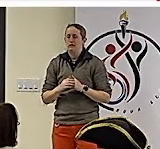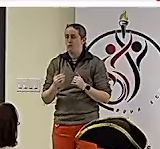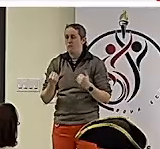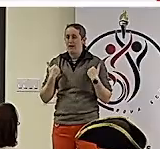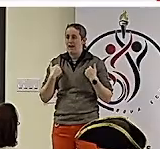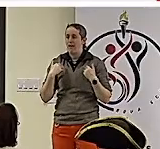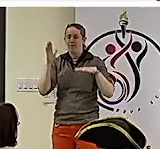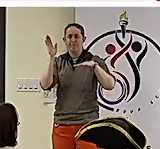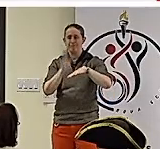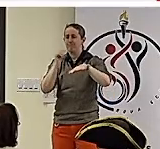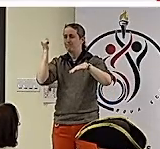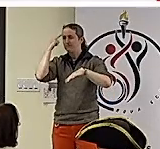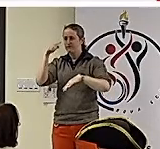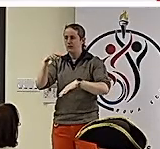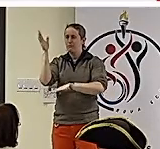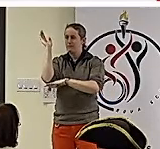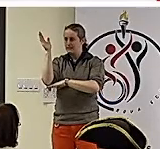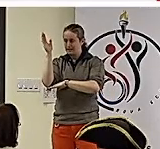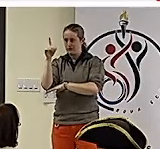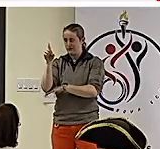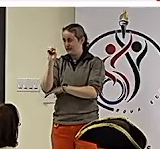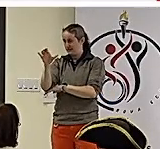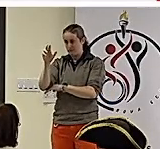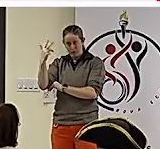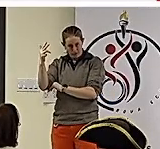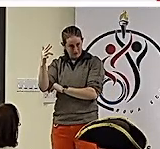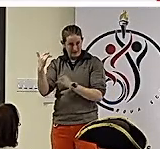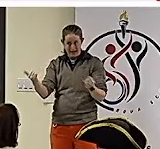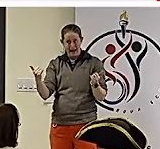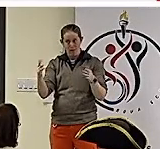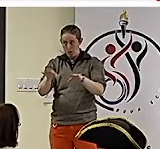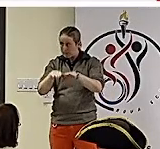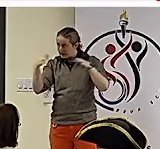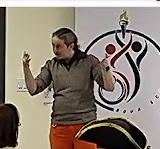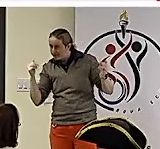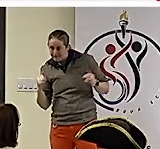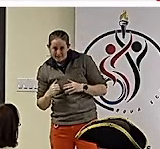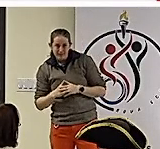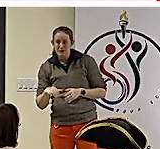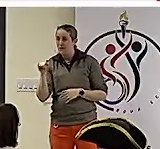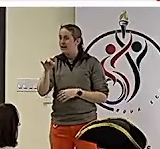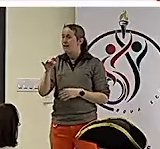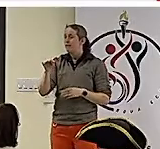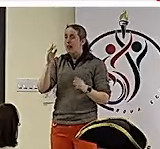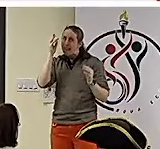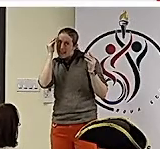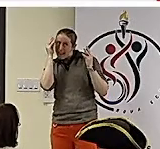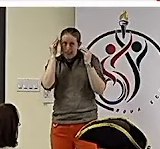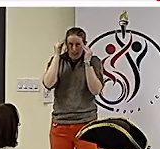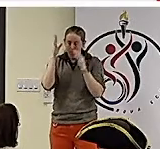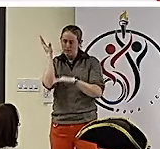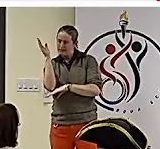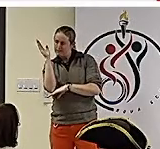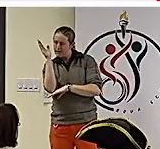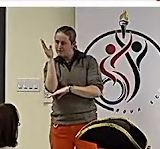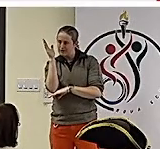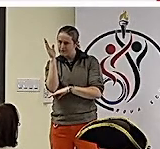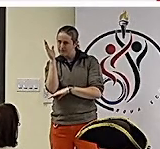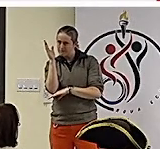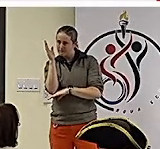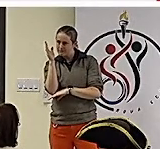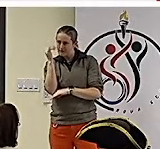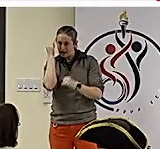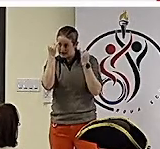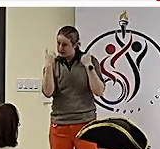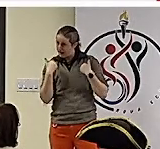and recommendations for the December 3rd. So if you have an idea for a presentation for the event, please go